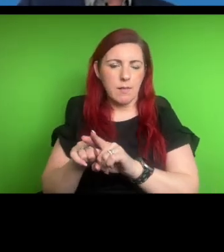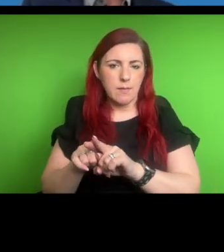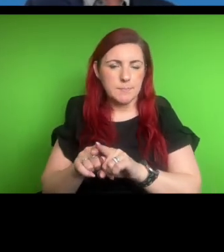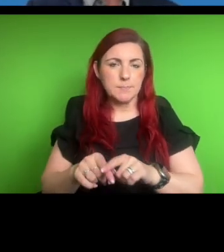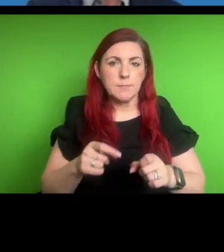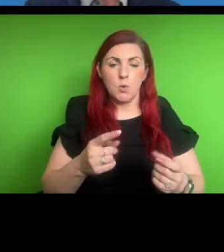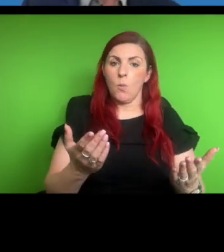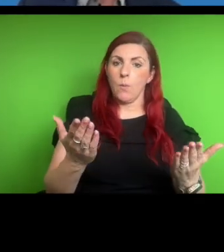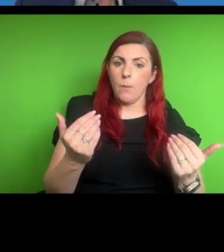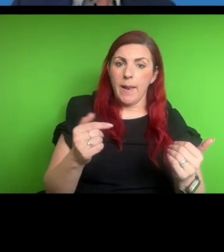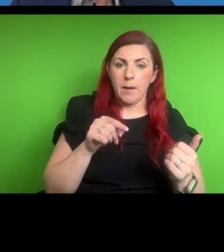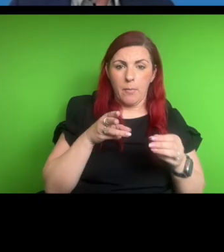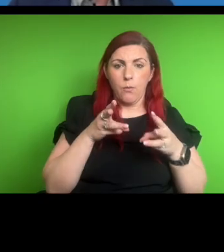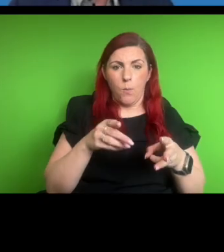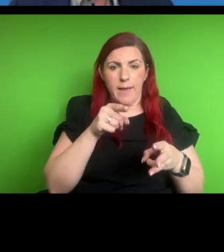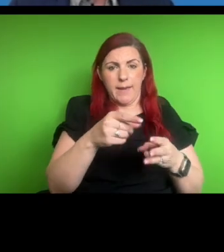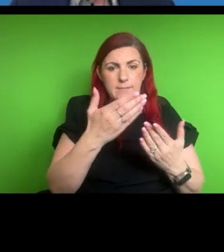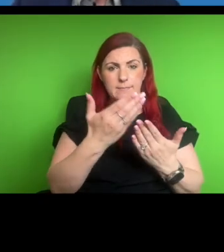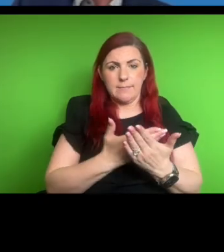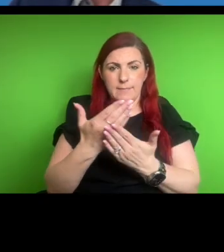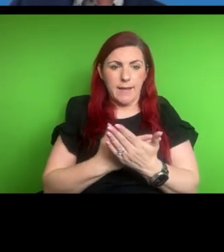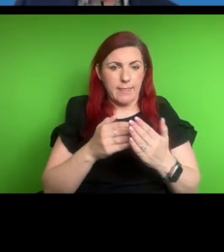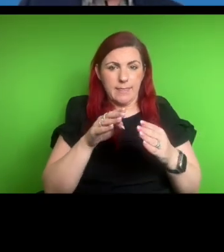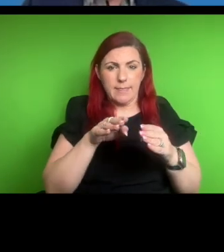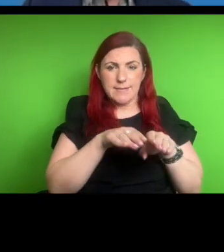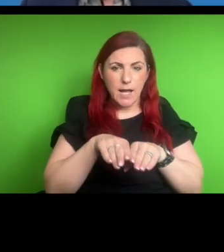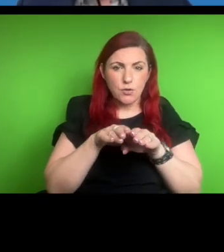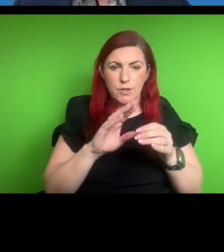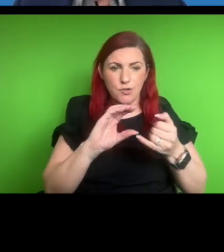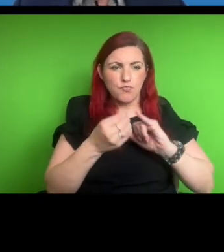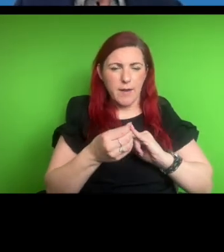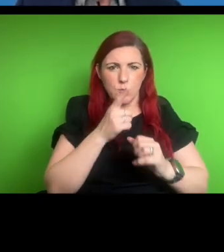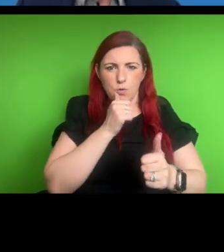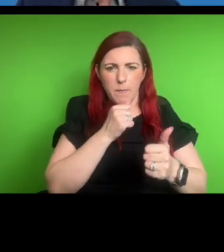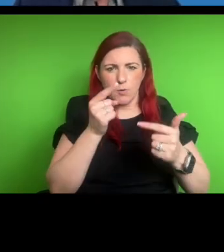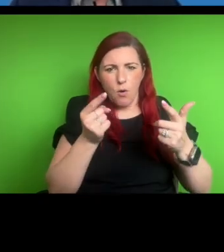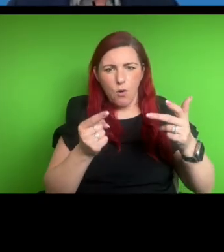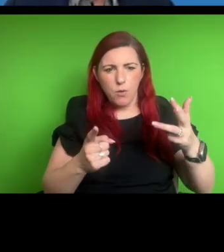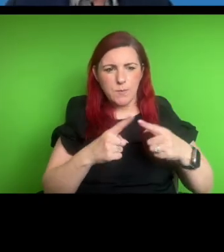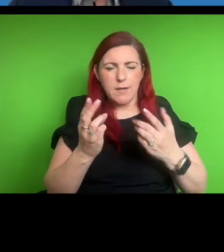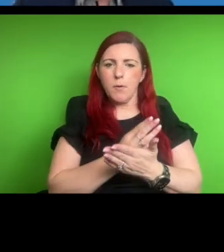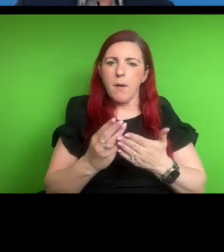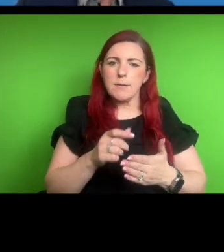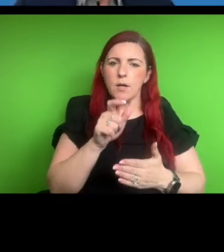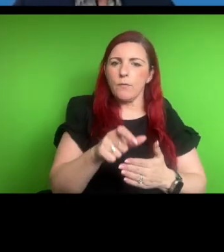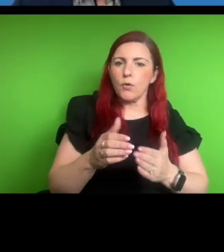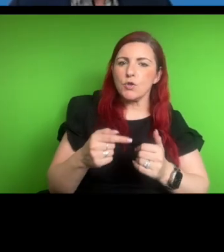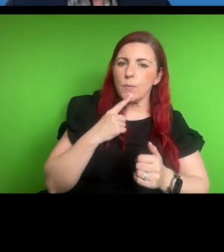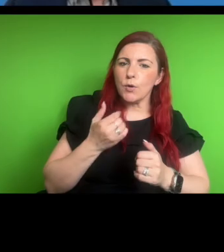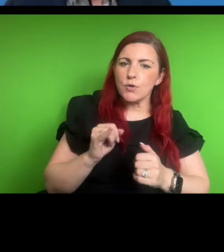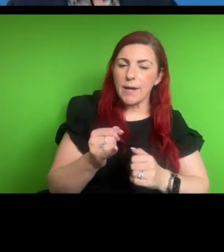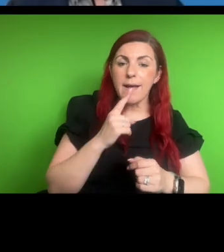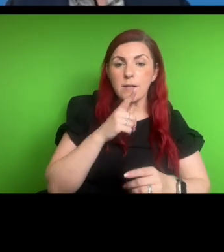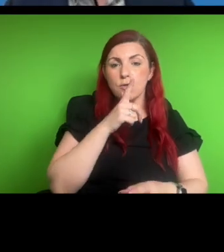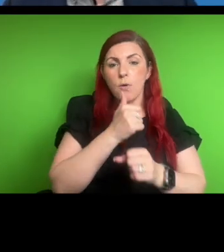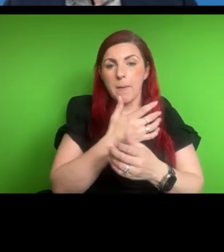all those steps in the customer journey, and is addressing many of the difficulties that we see people